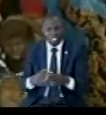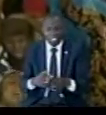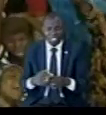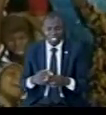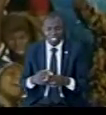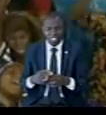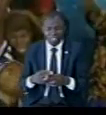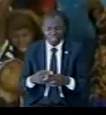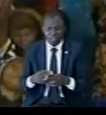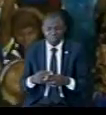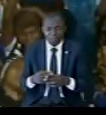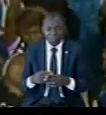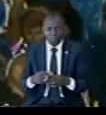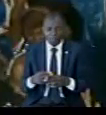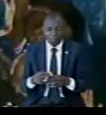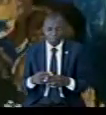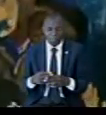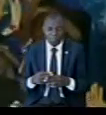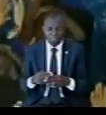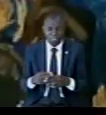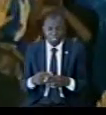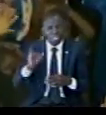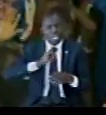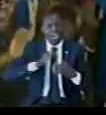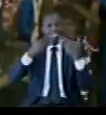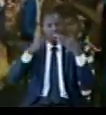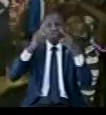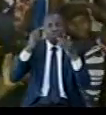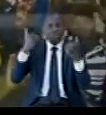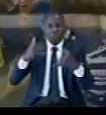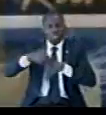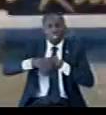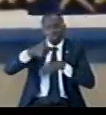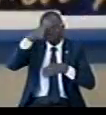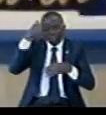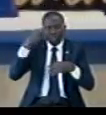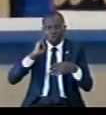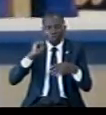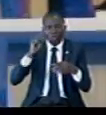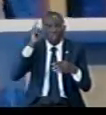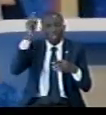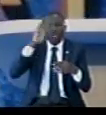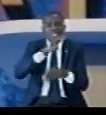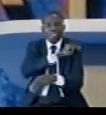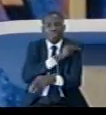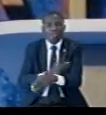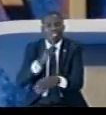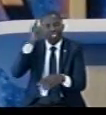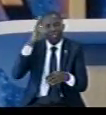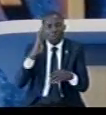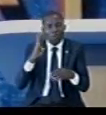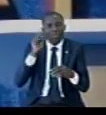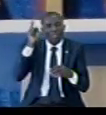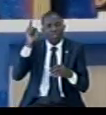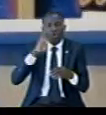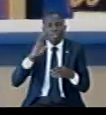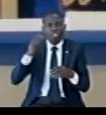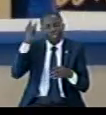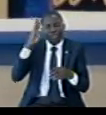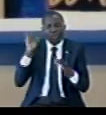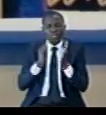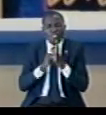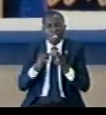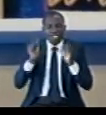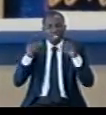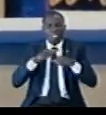name, I thank you tonight because you're a mighty God, and because you're a God that